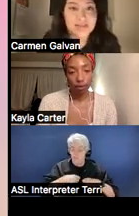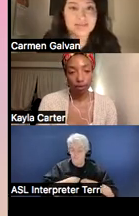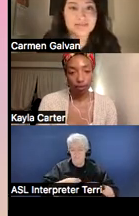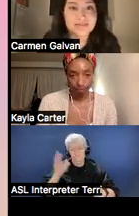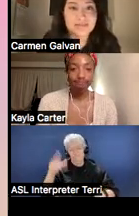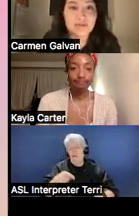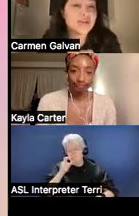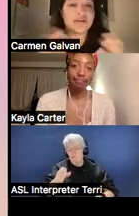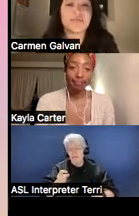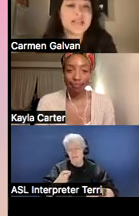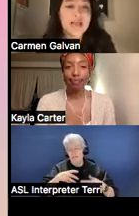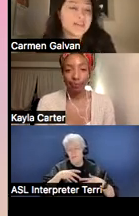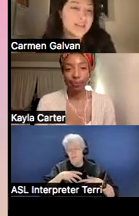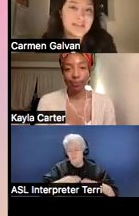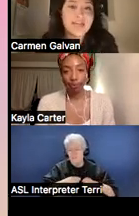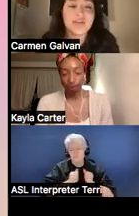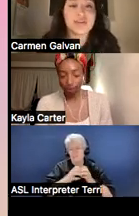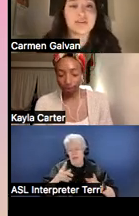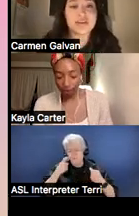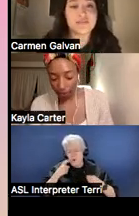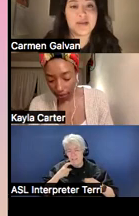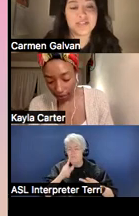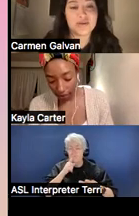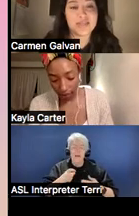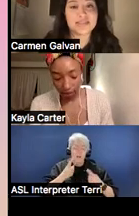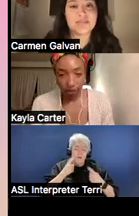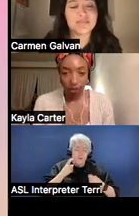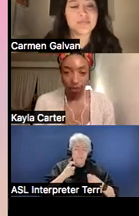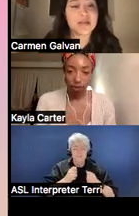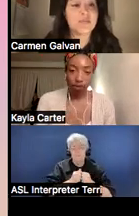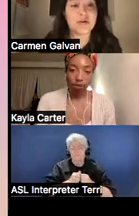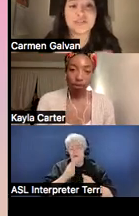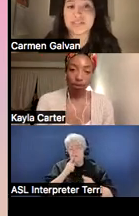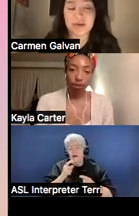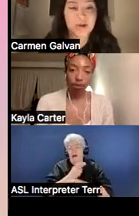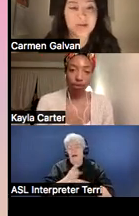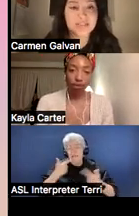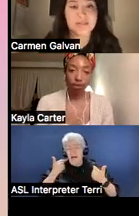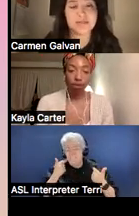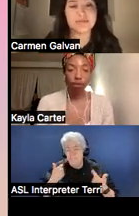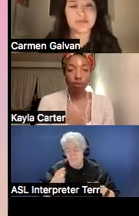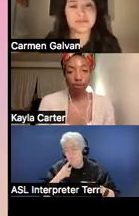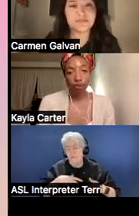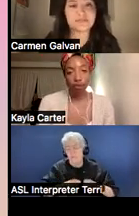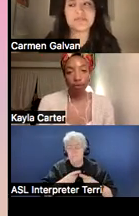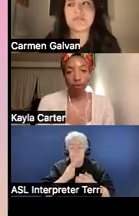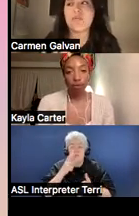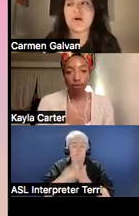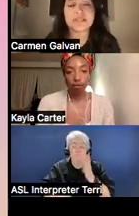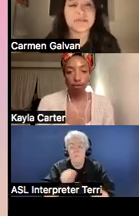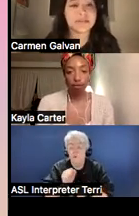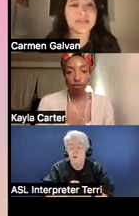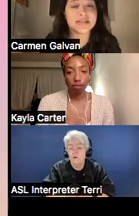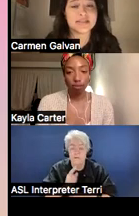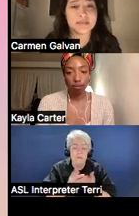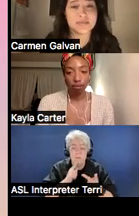crying. You can grieve by laughing. You can grieve by doing. Some people become immersed in their work. Some people want